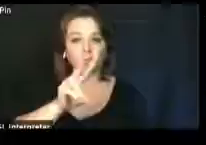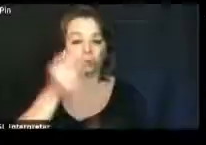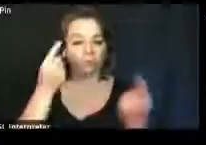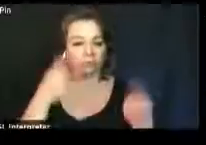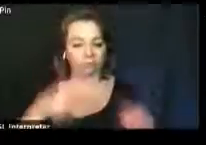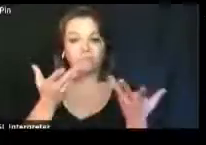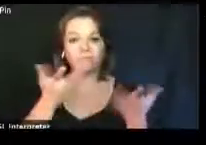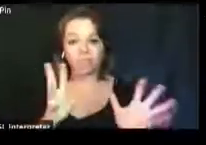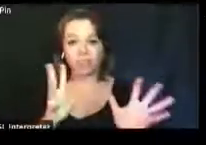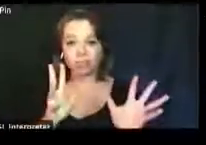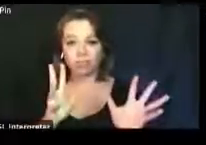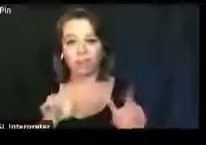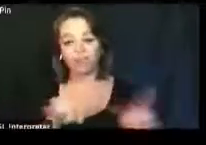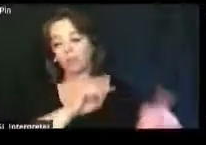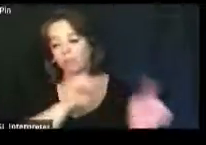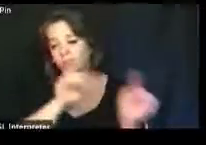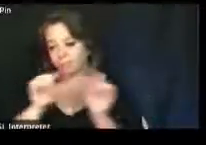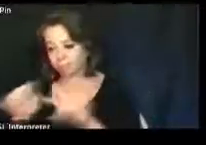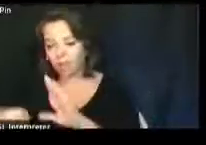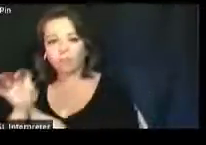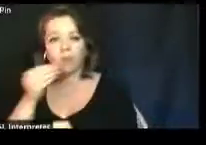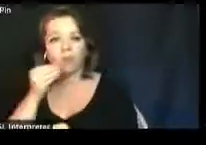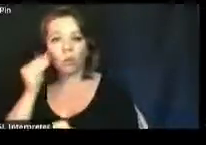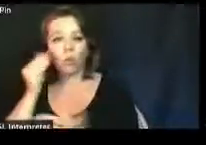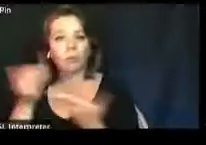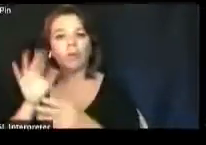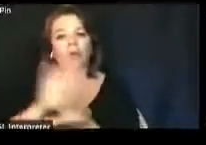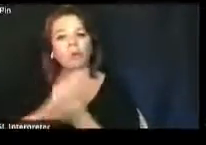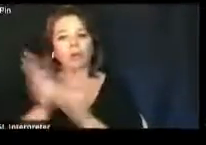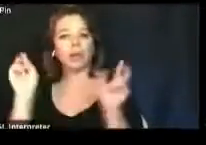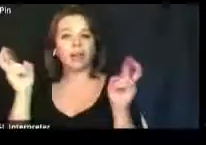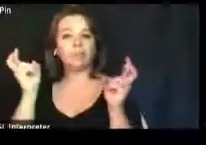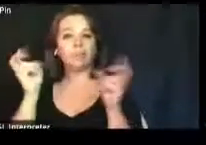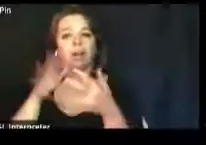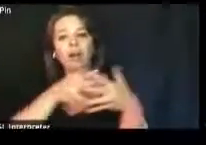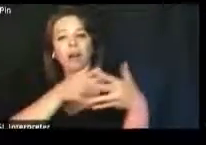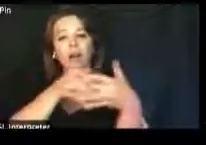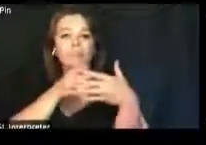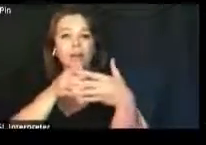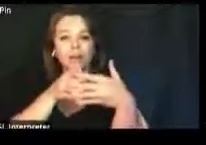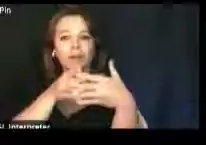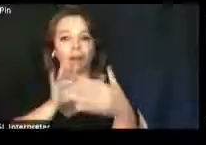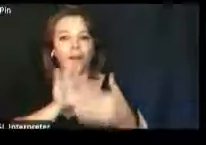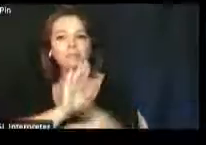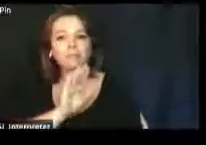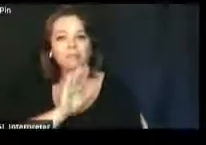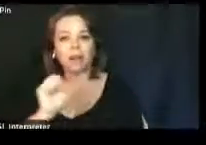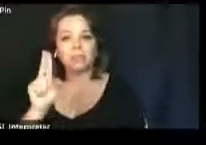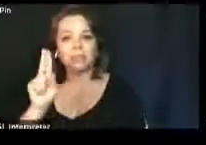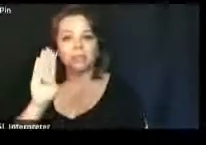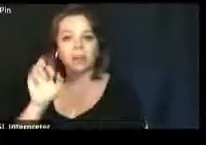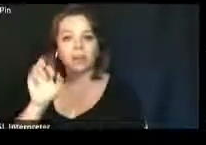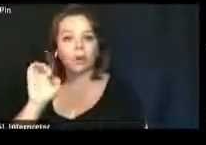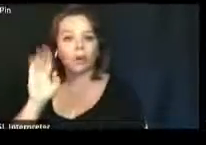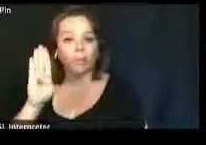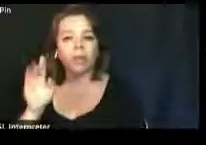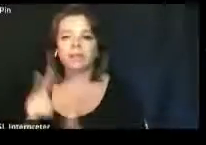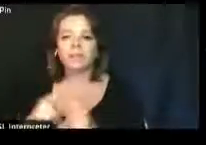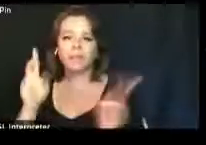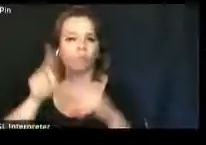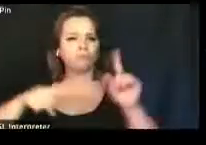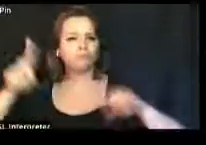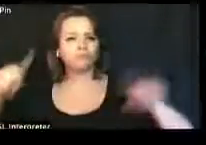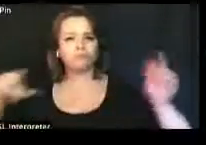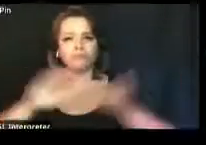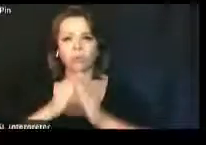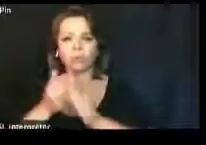America's suburb. And it is a very diverse community, and we are all one. We are the